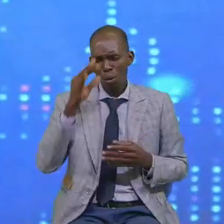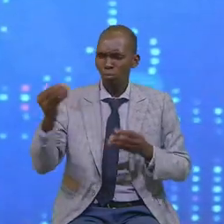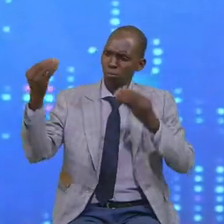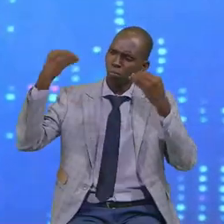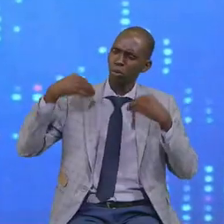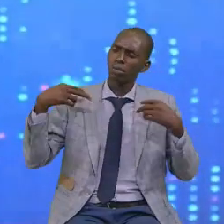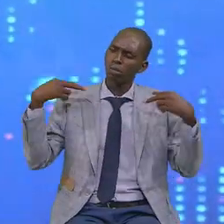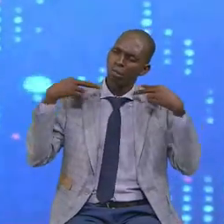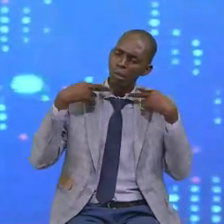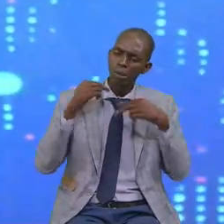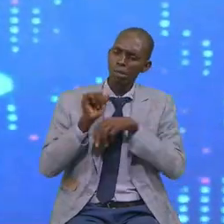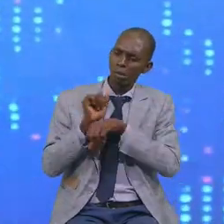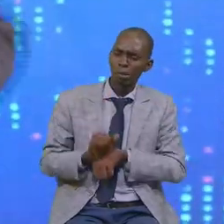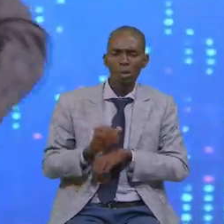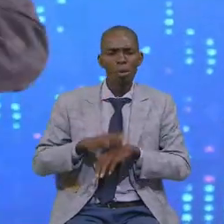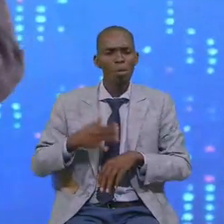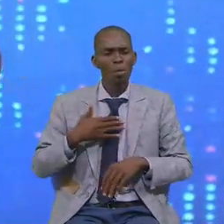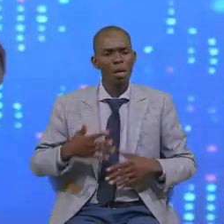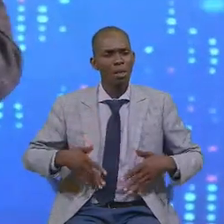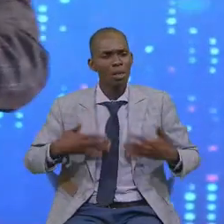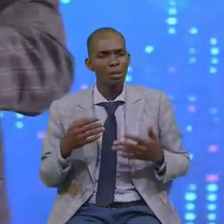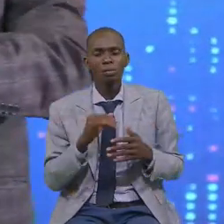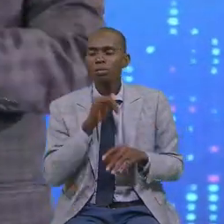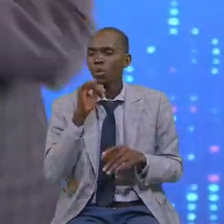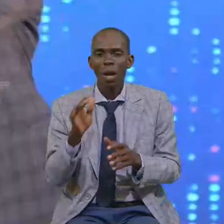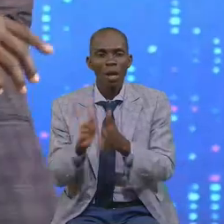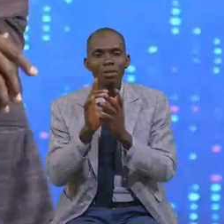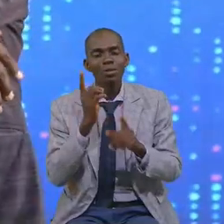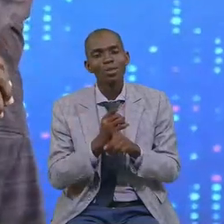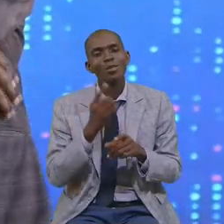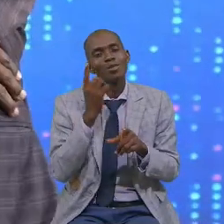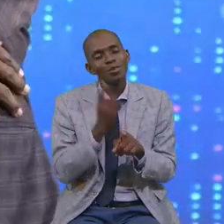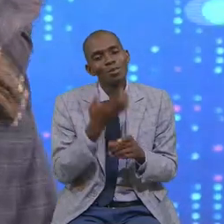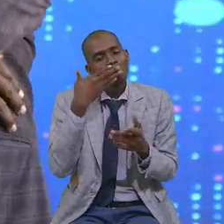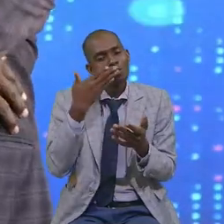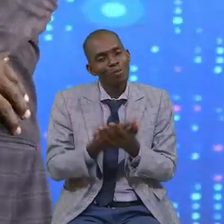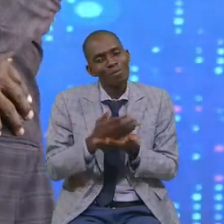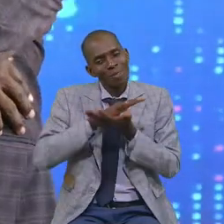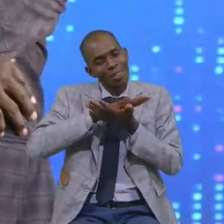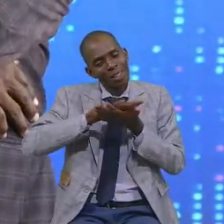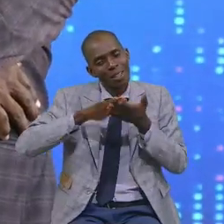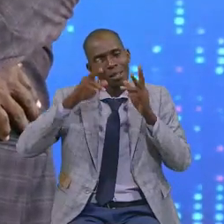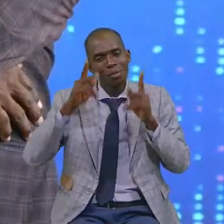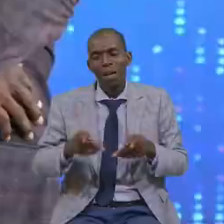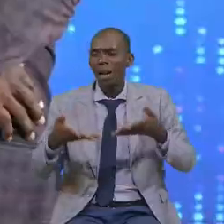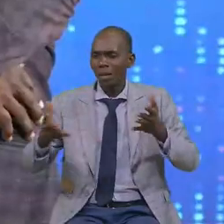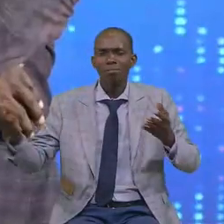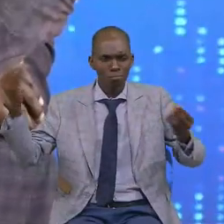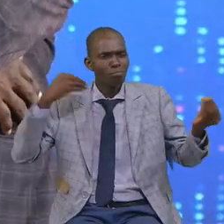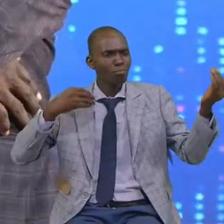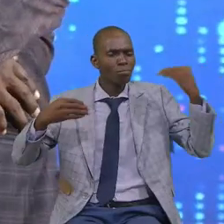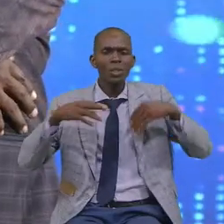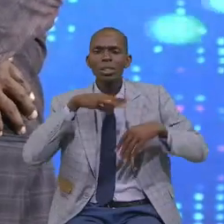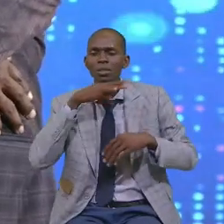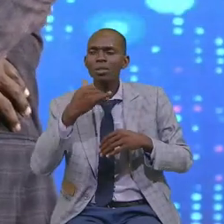that restriction in my life? You're just a nice, good fellow, and you allow them to put the bands in your neck,